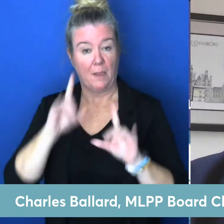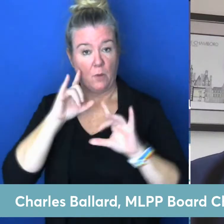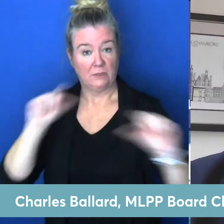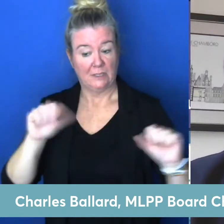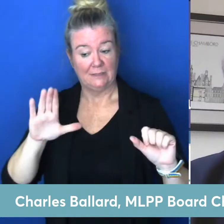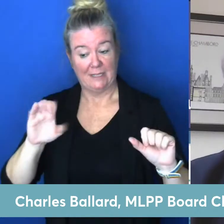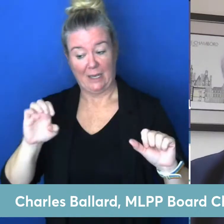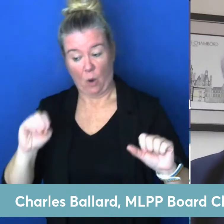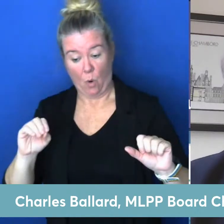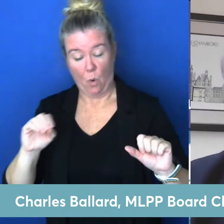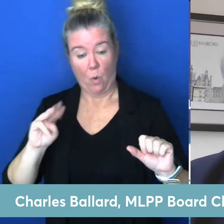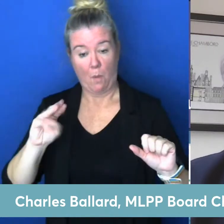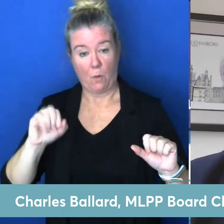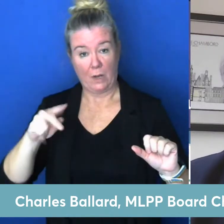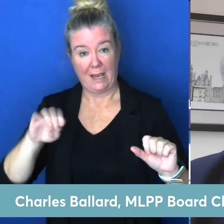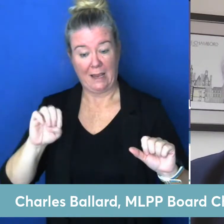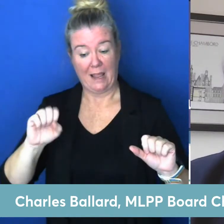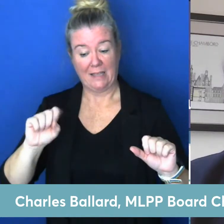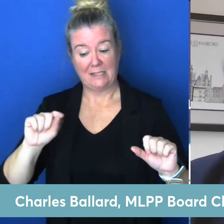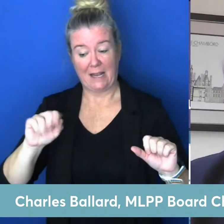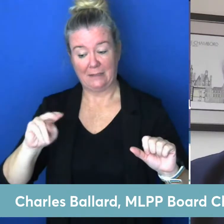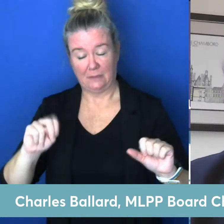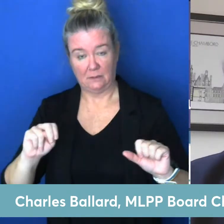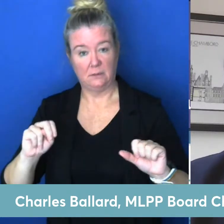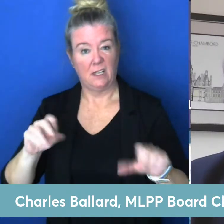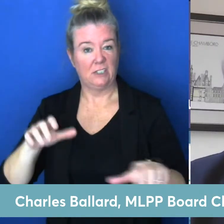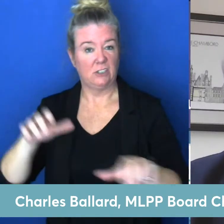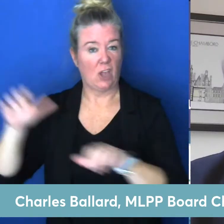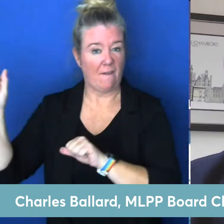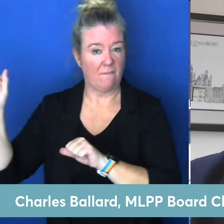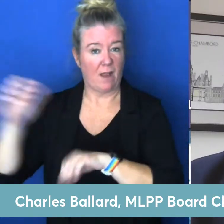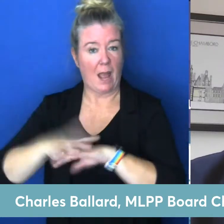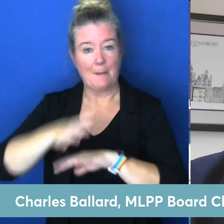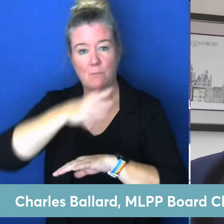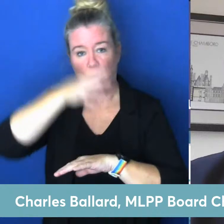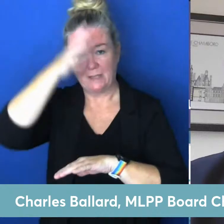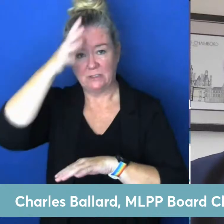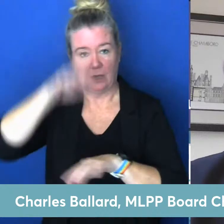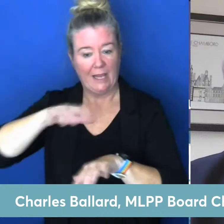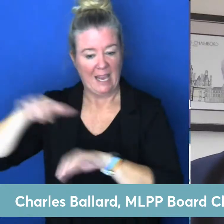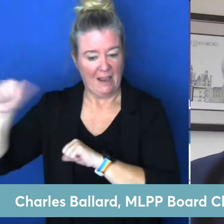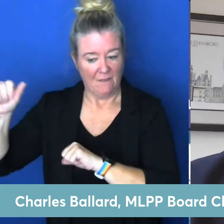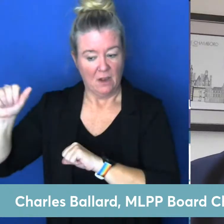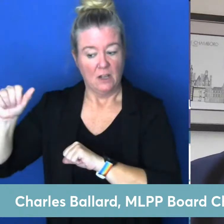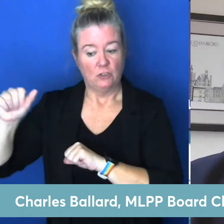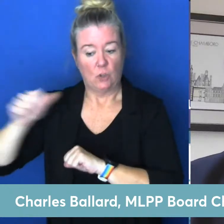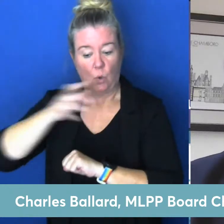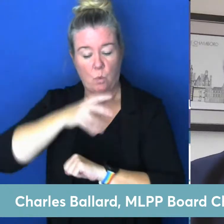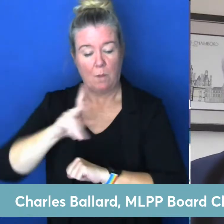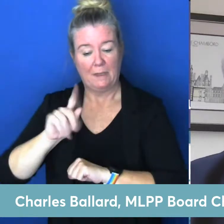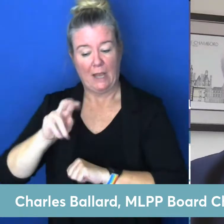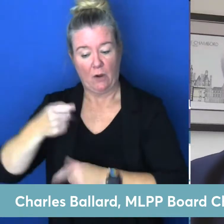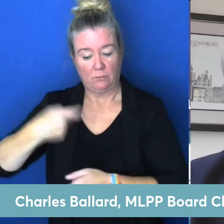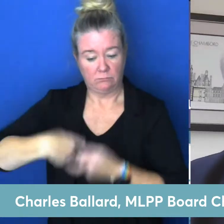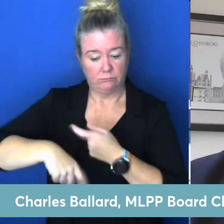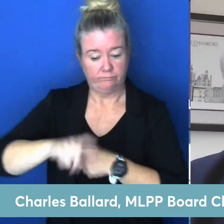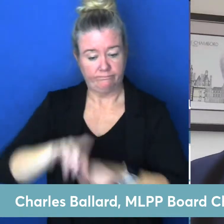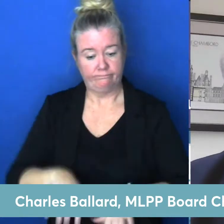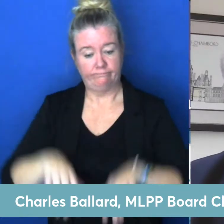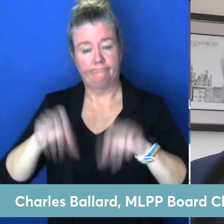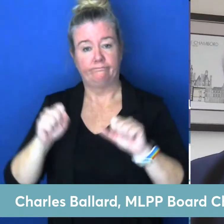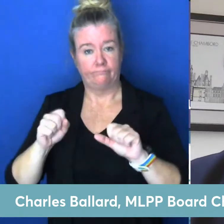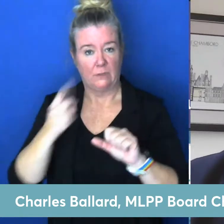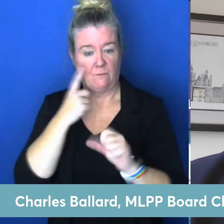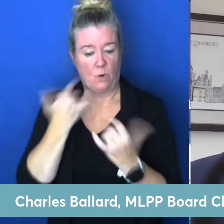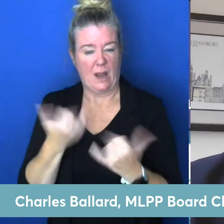CEO, Monique Stanton, is away on parental leave, Karen has stepped up to take the helm on a temporary